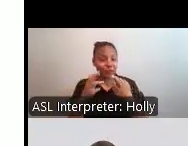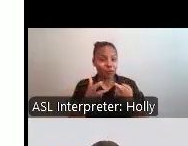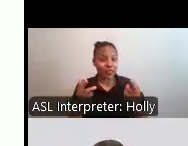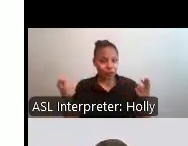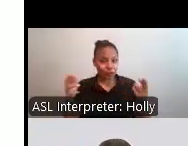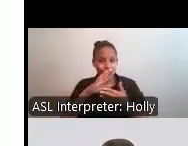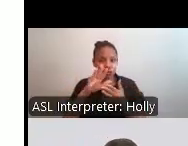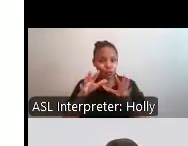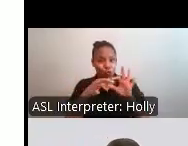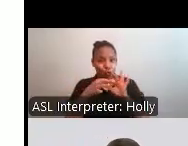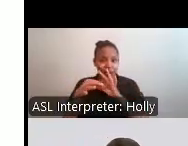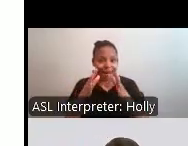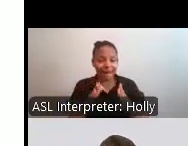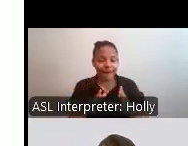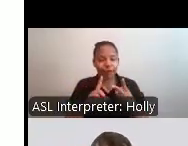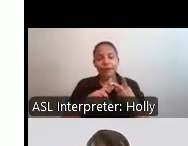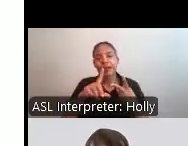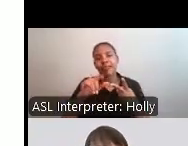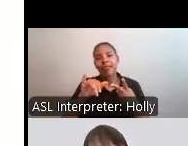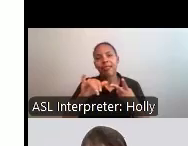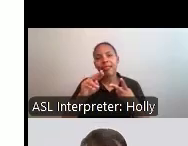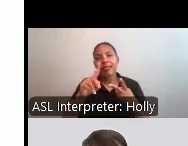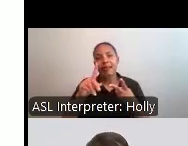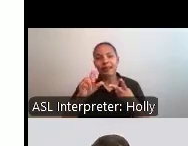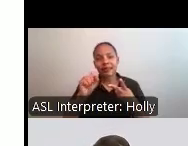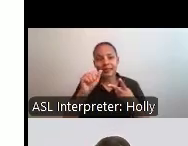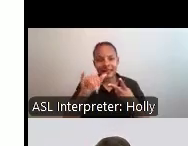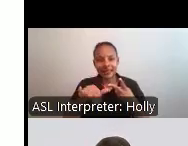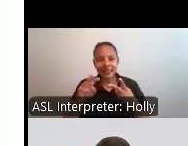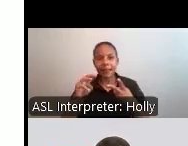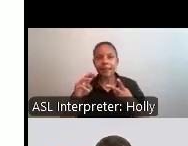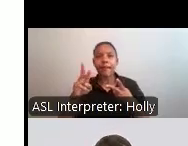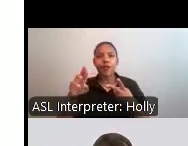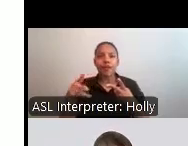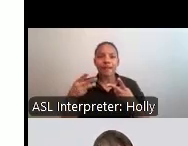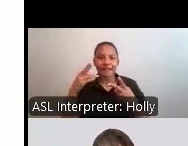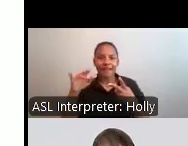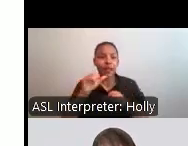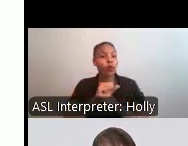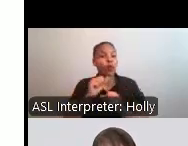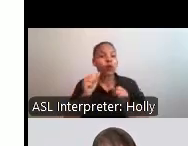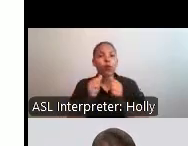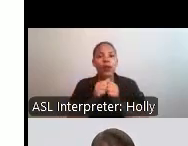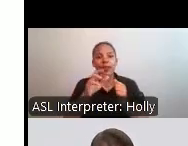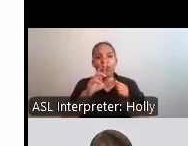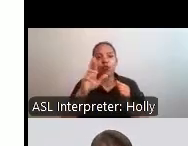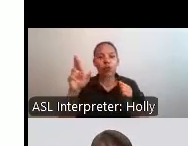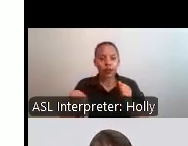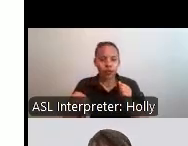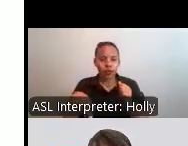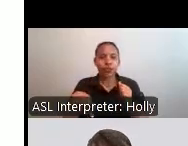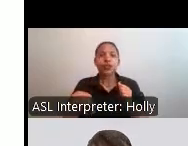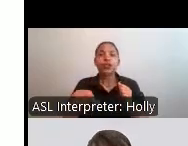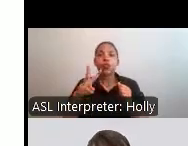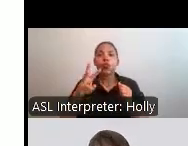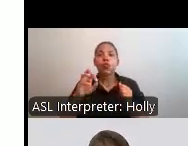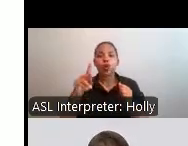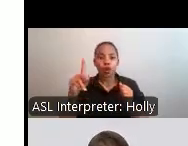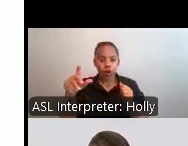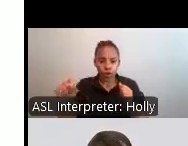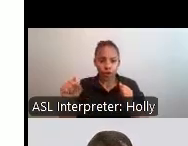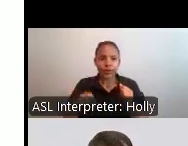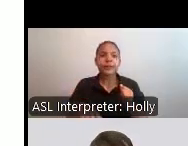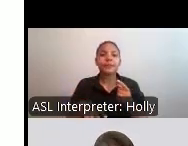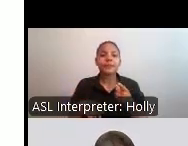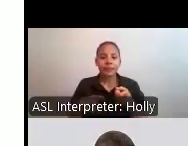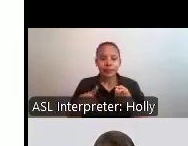coordinator, Lindsay Murphy. Lindsay Murphy is with Rochester Works, and she is the disability resource coordinator for that